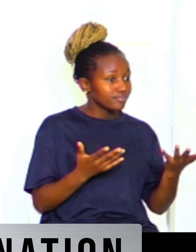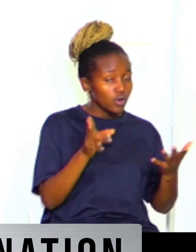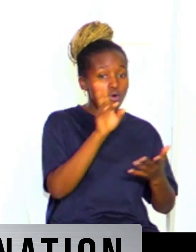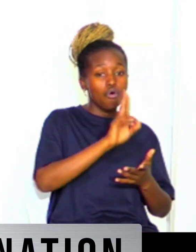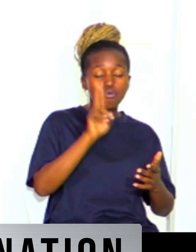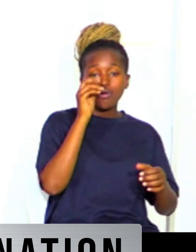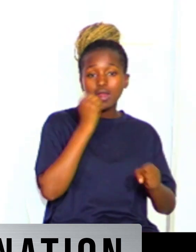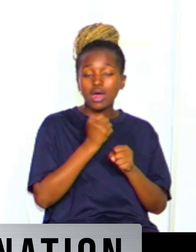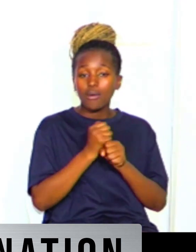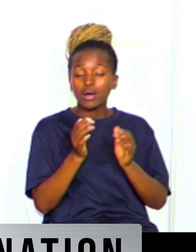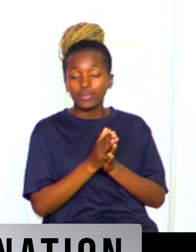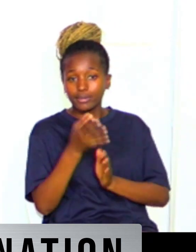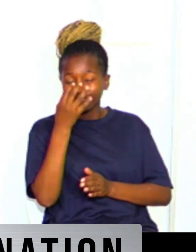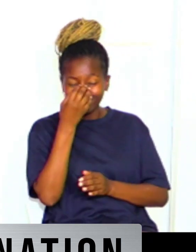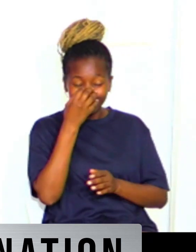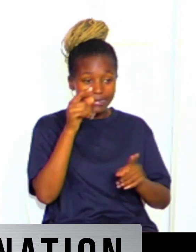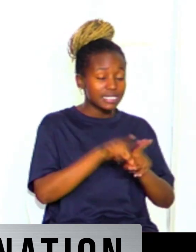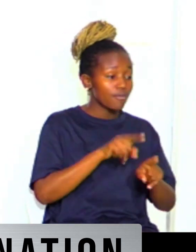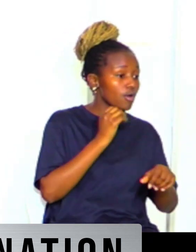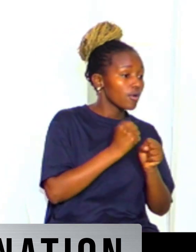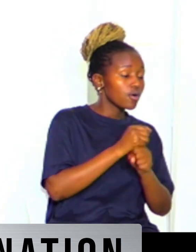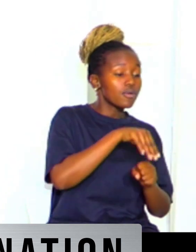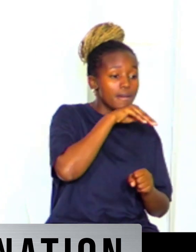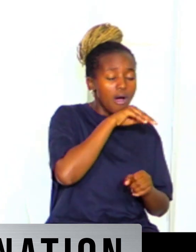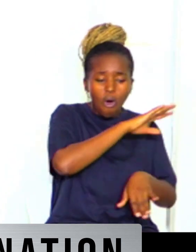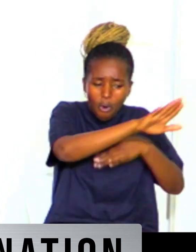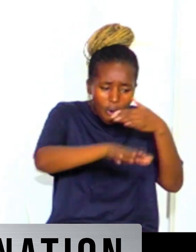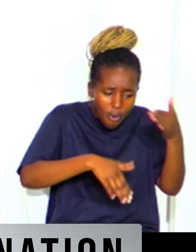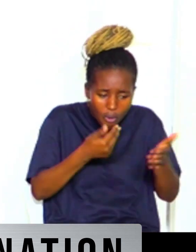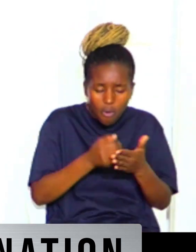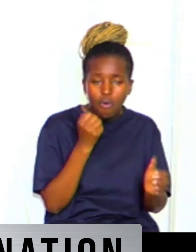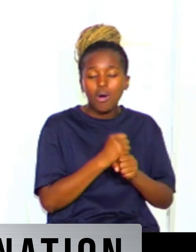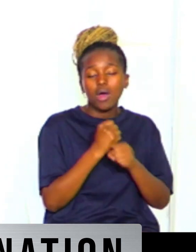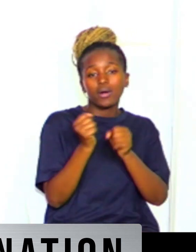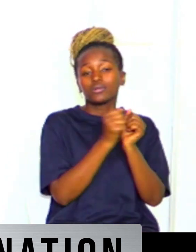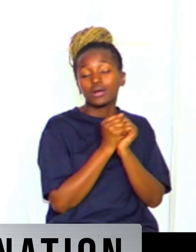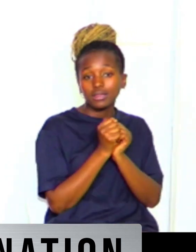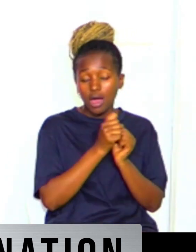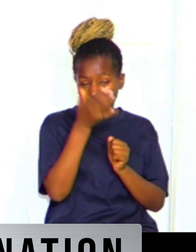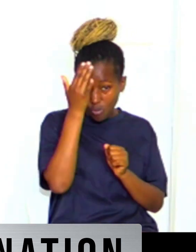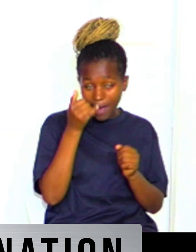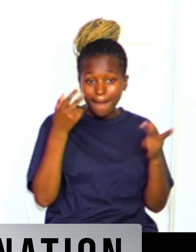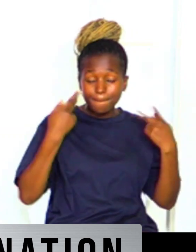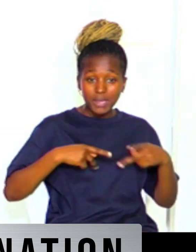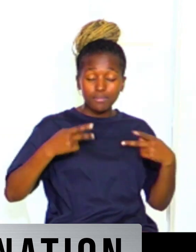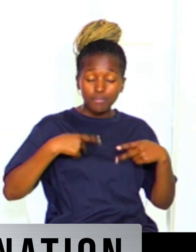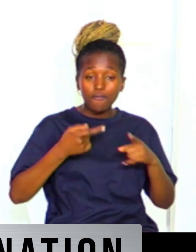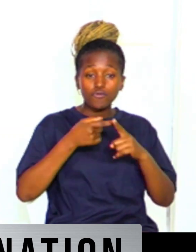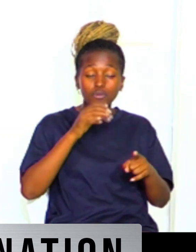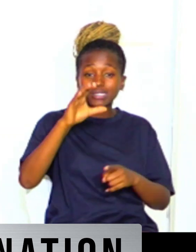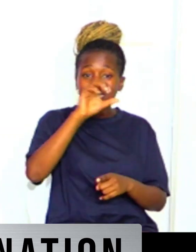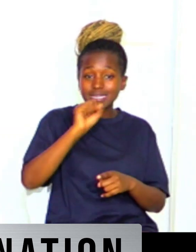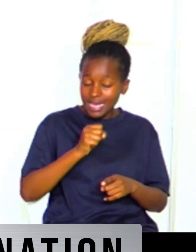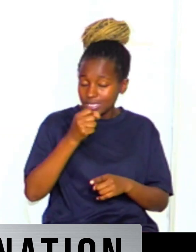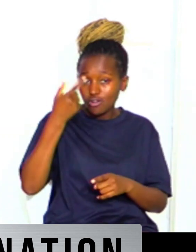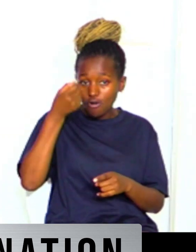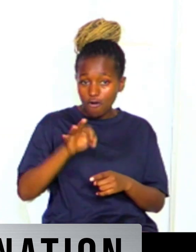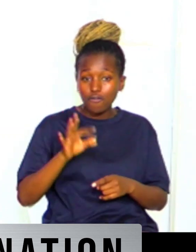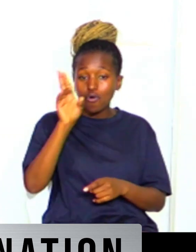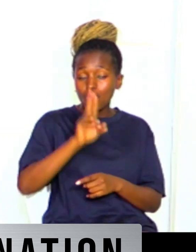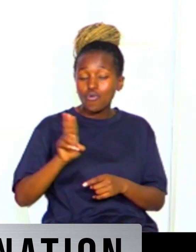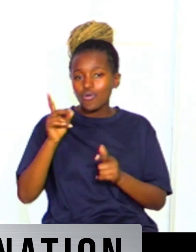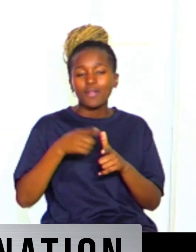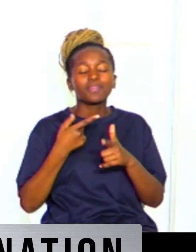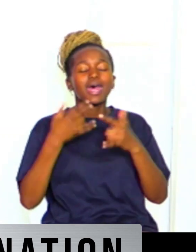na the president because people that were in his previous cabinet docket, wako bado saa hii kwa docket ya serikali